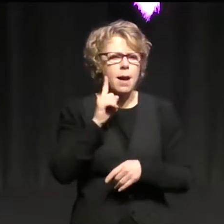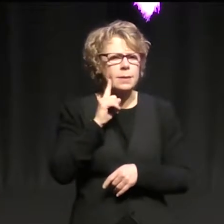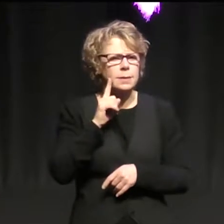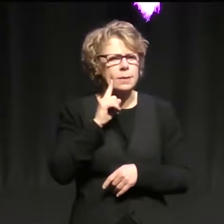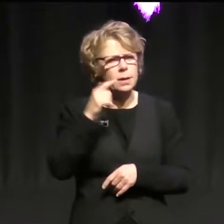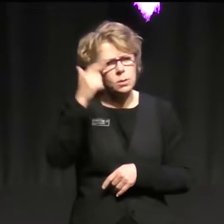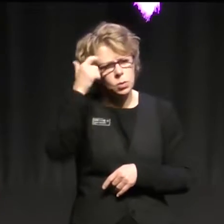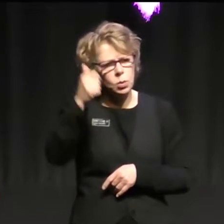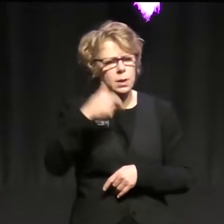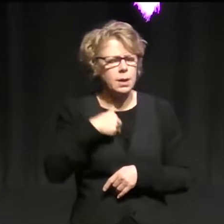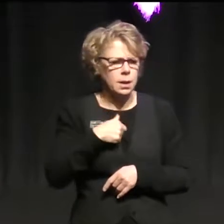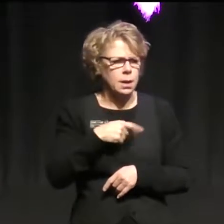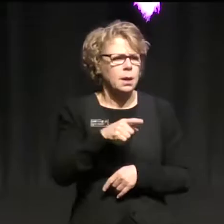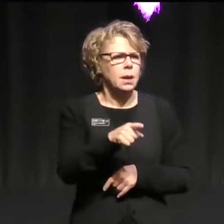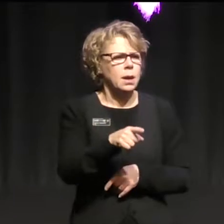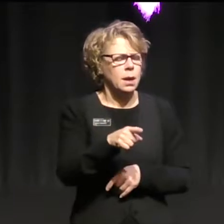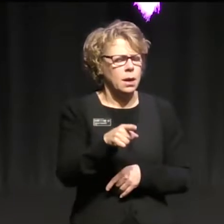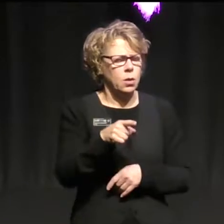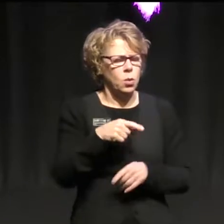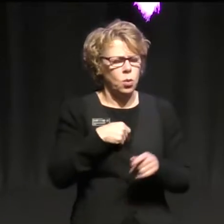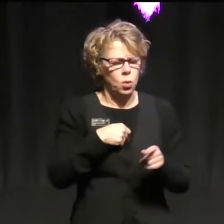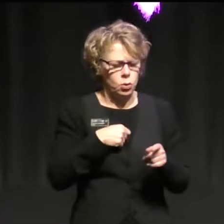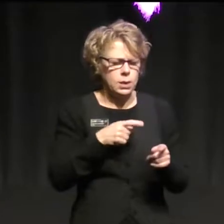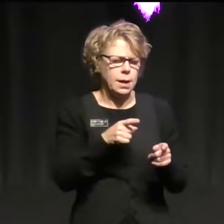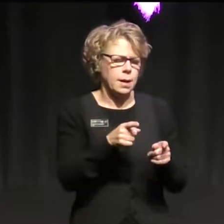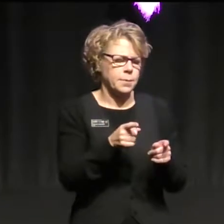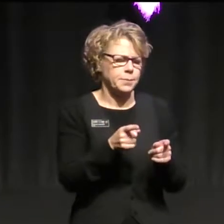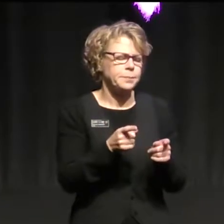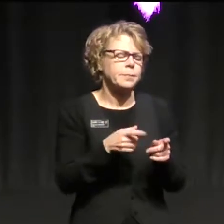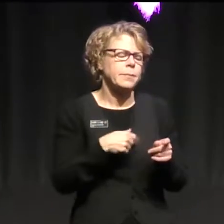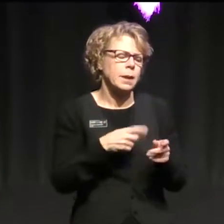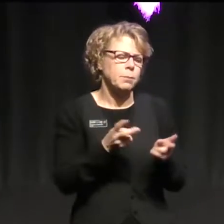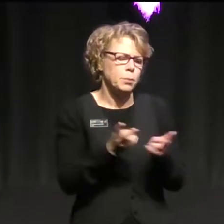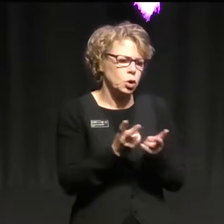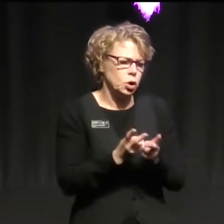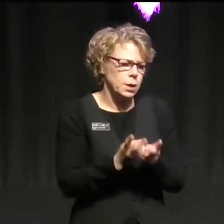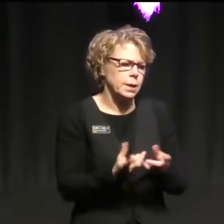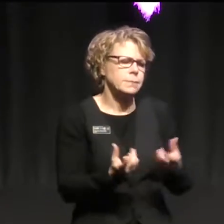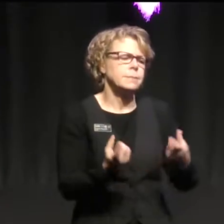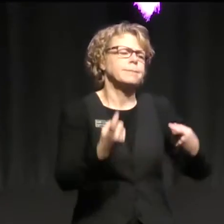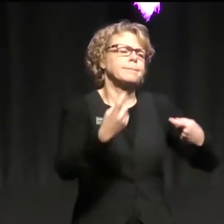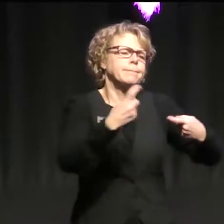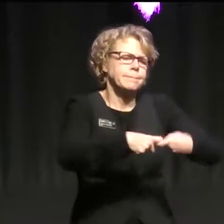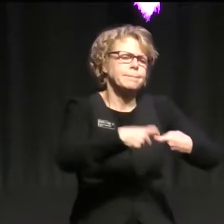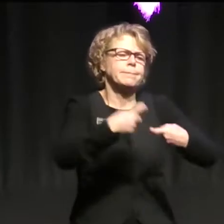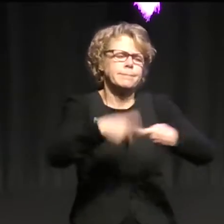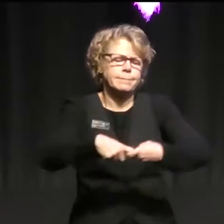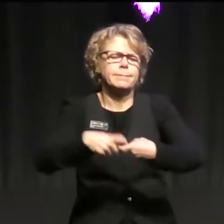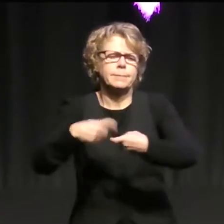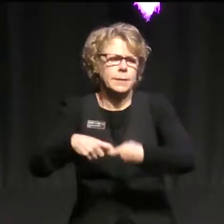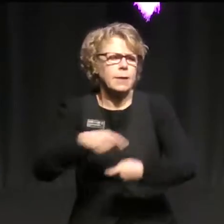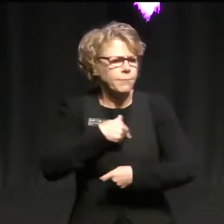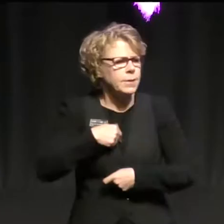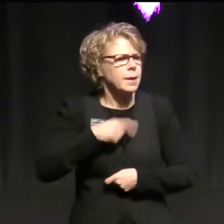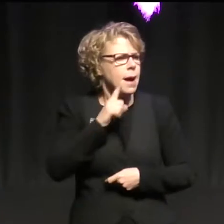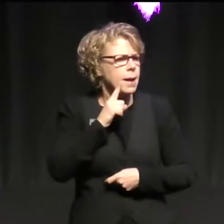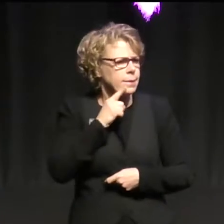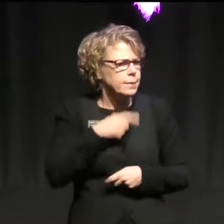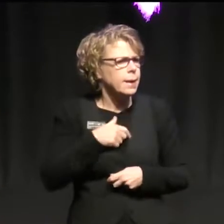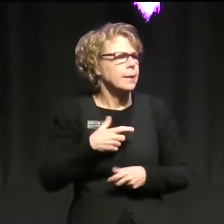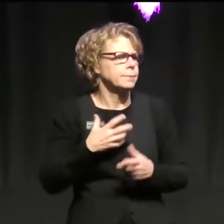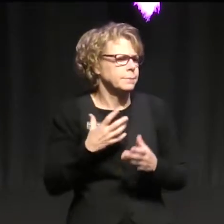our language means correlation, interconnectedness. We're all interconnected. The way I think